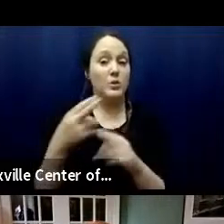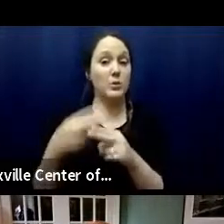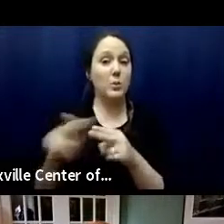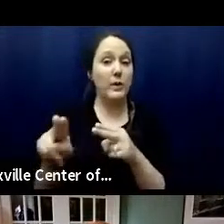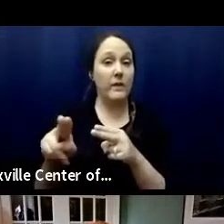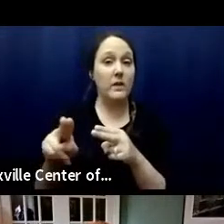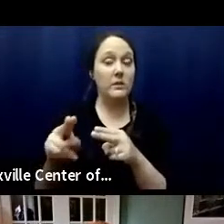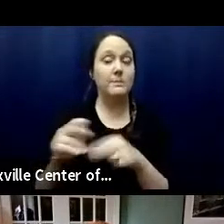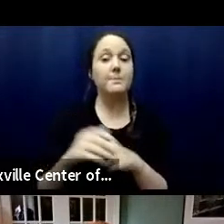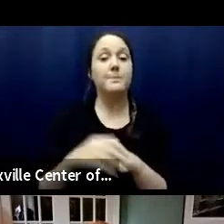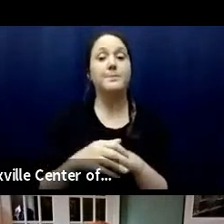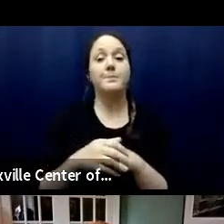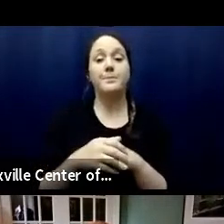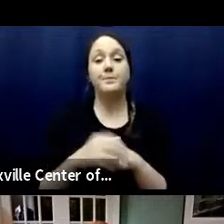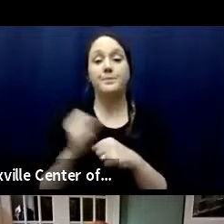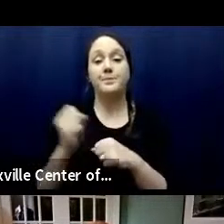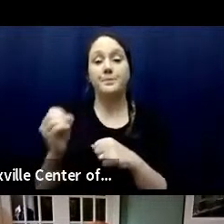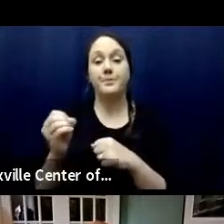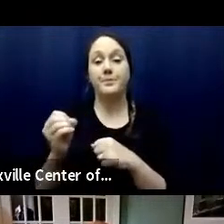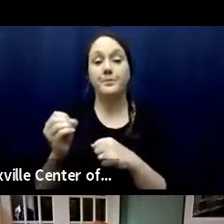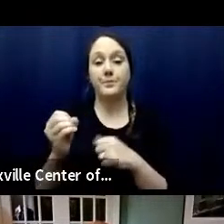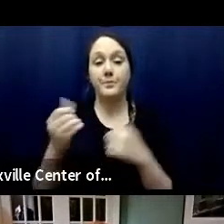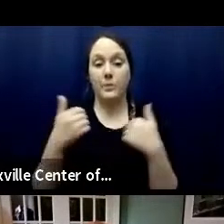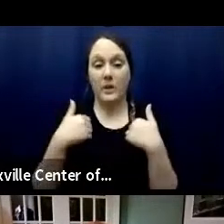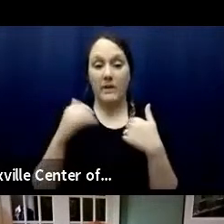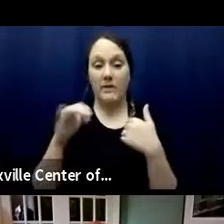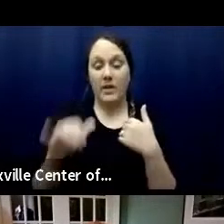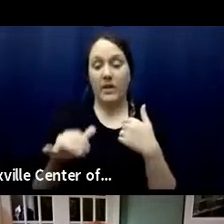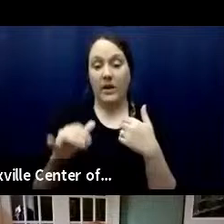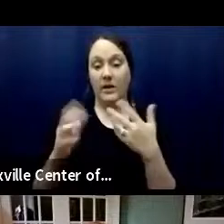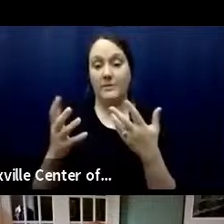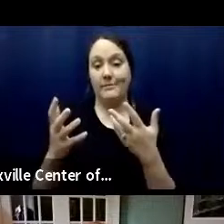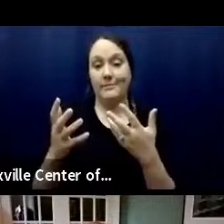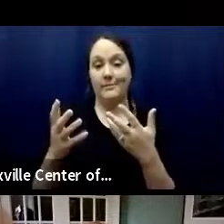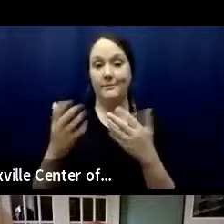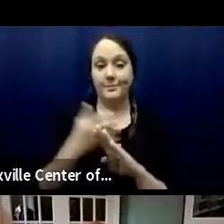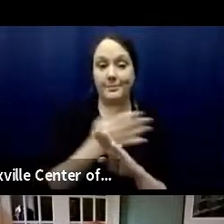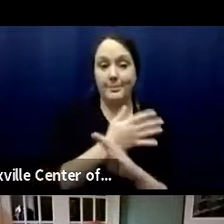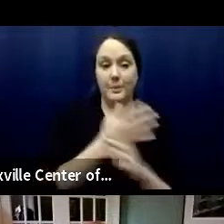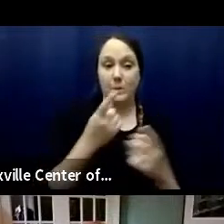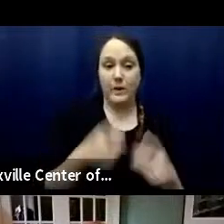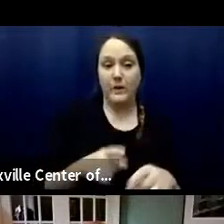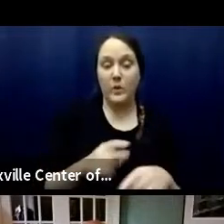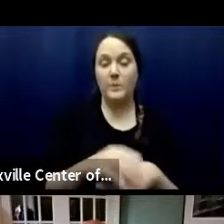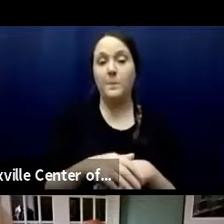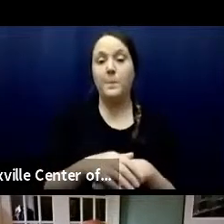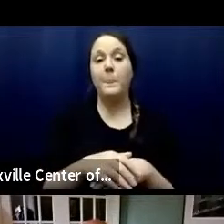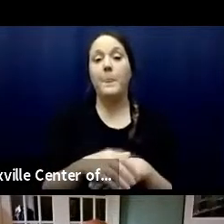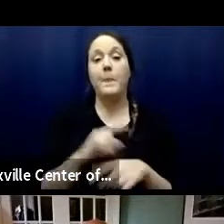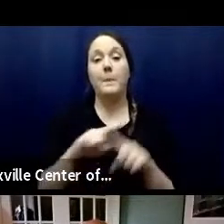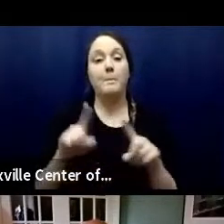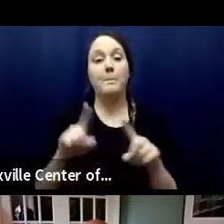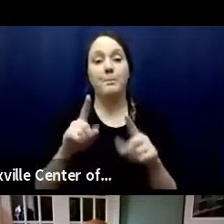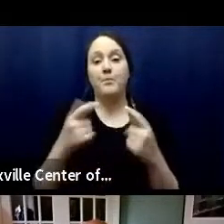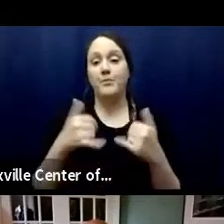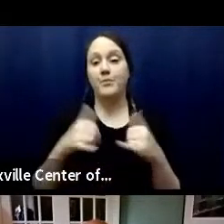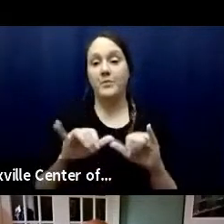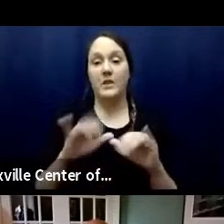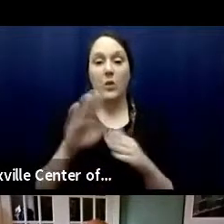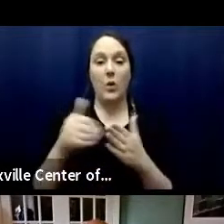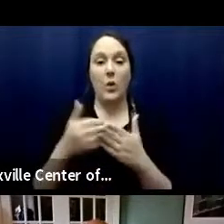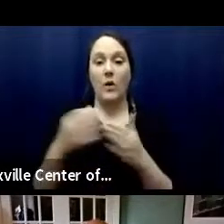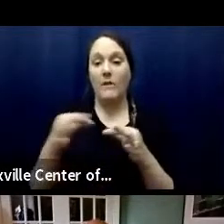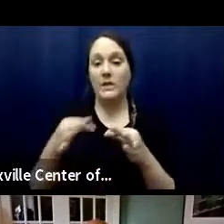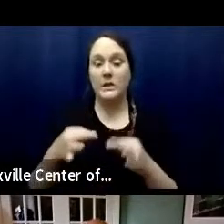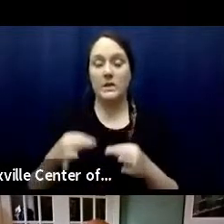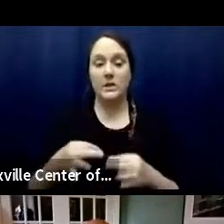very briefly. And so there is that precedent. But I think we're going to keep dancing around all these details. And